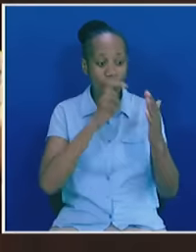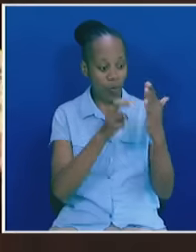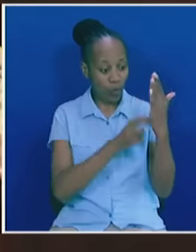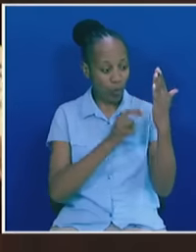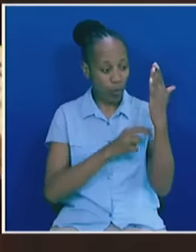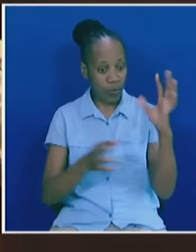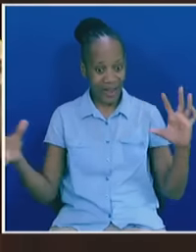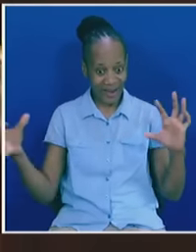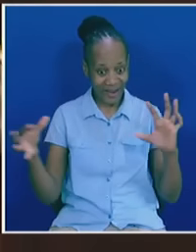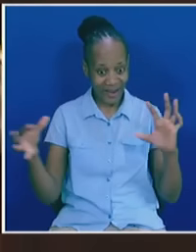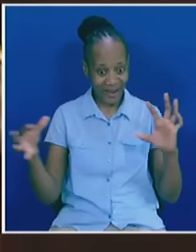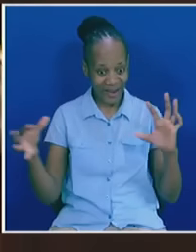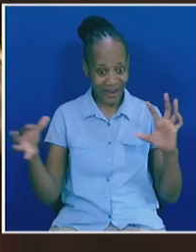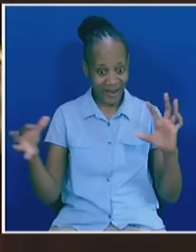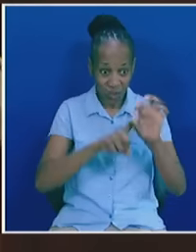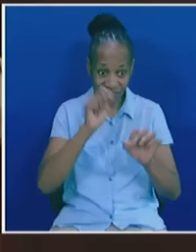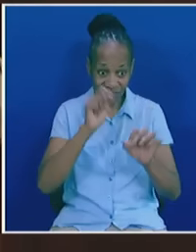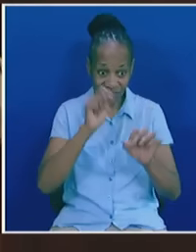Hayi lento bayishoyo.